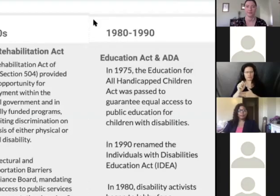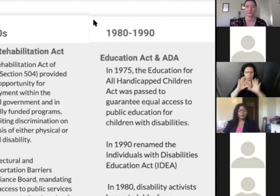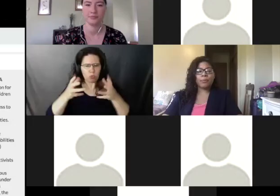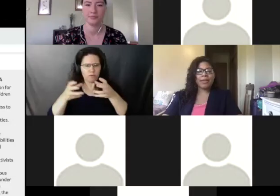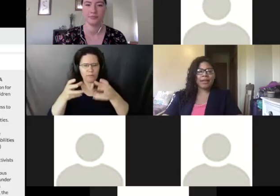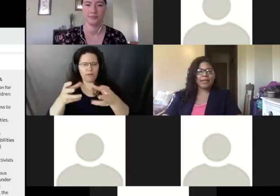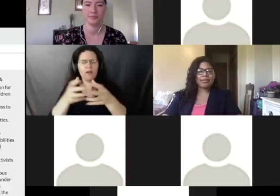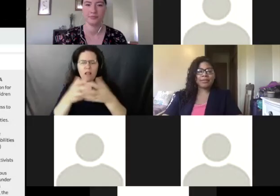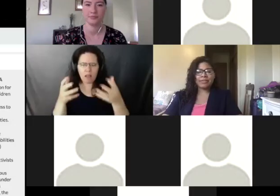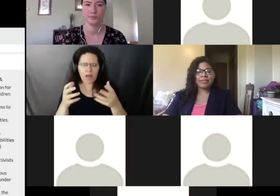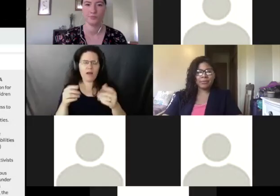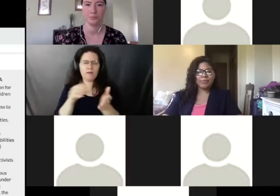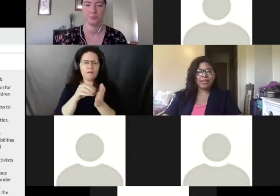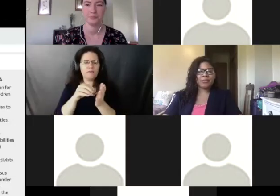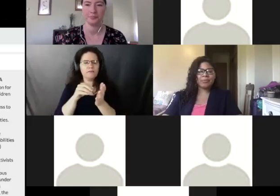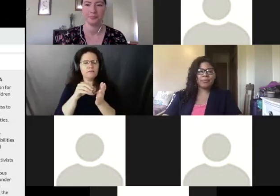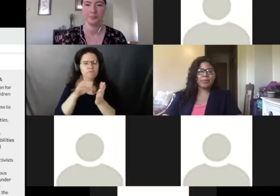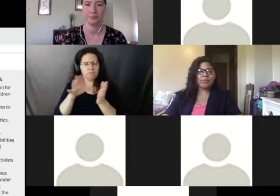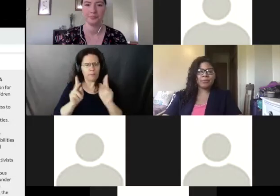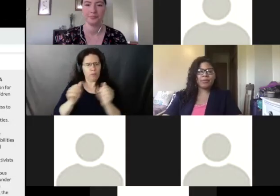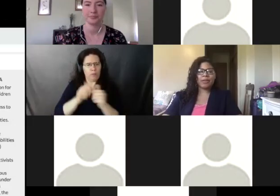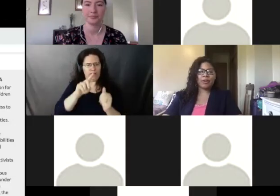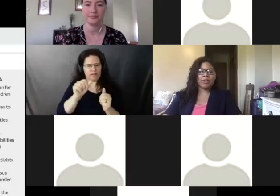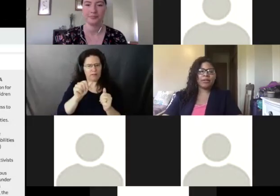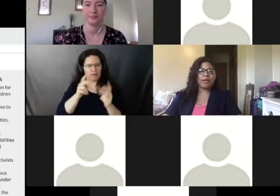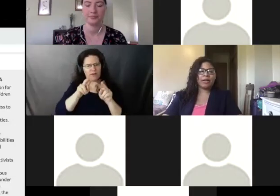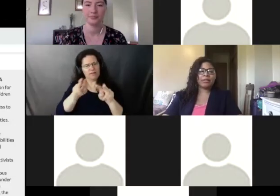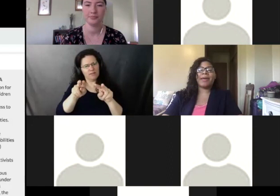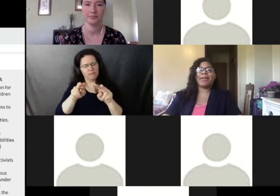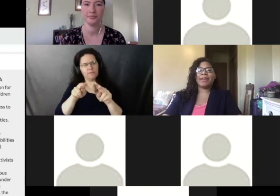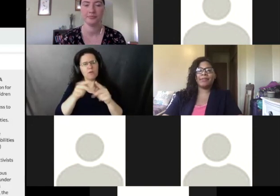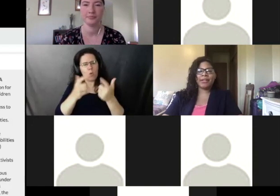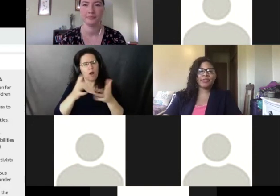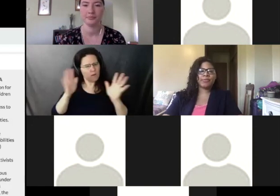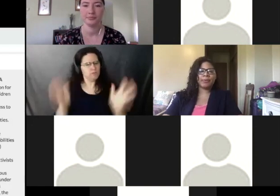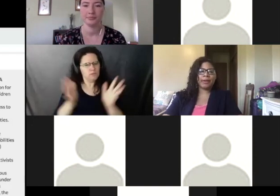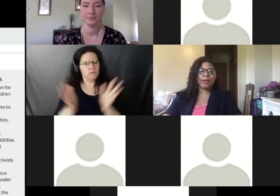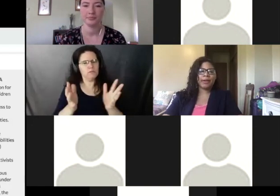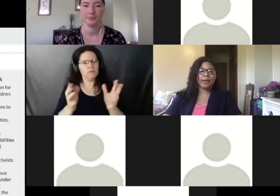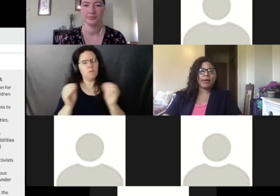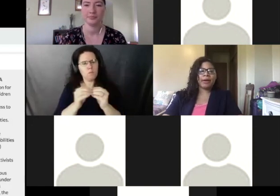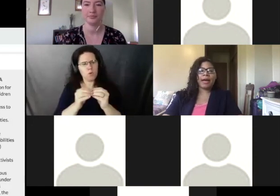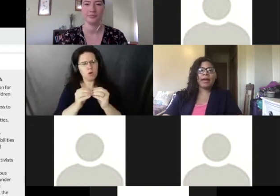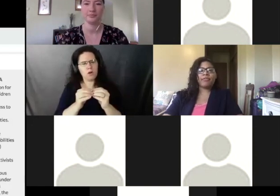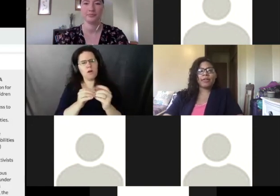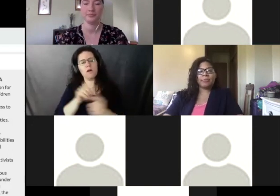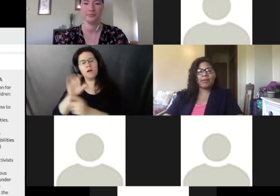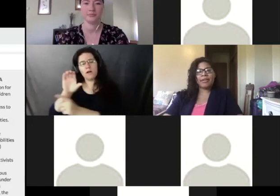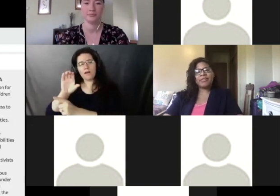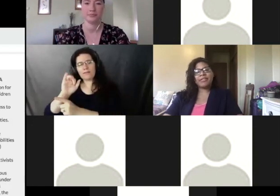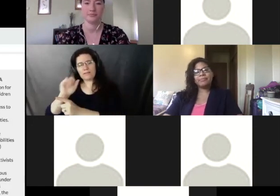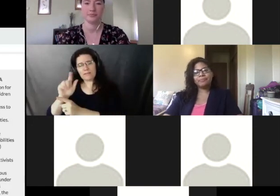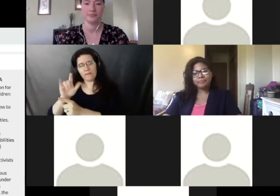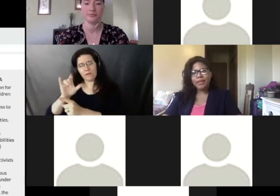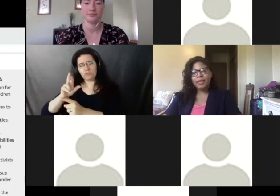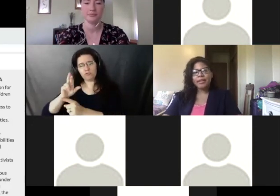of the way that the civil rights movement was moving along, demanding rights for African